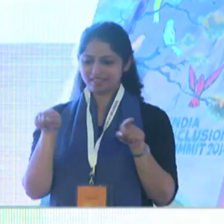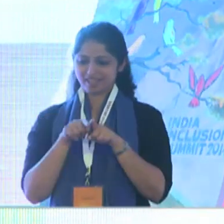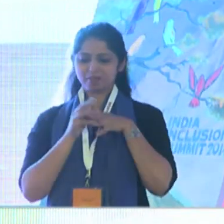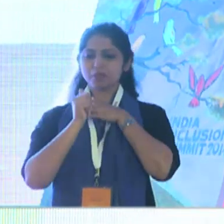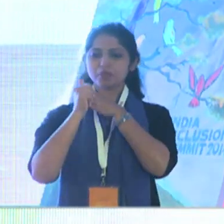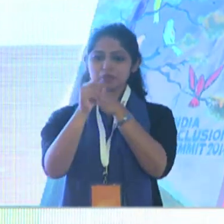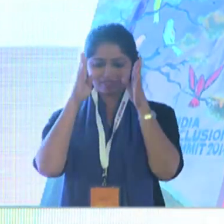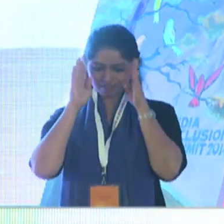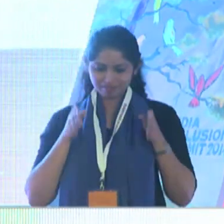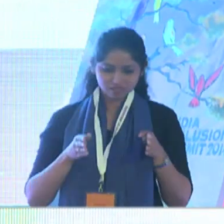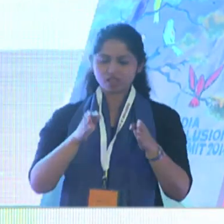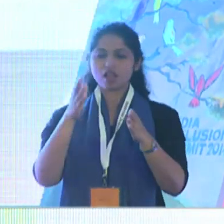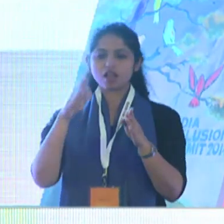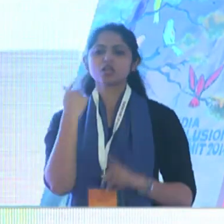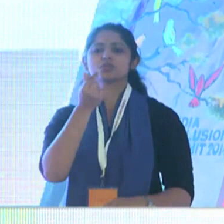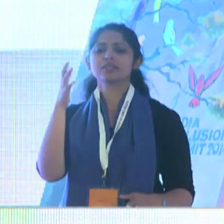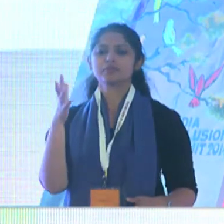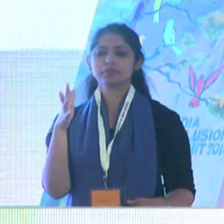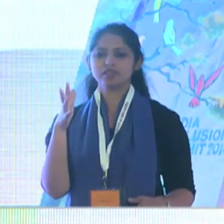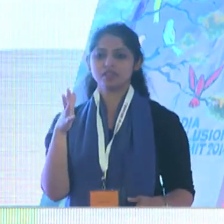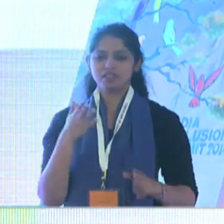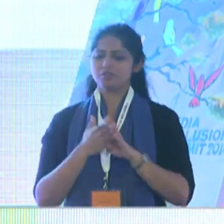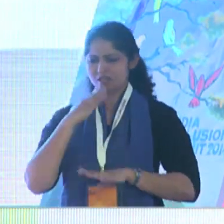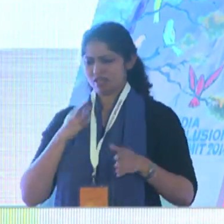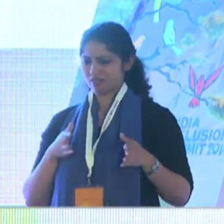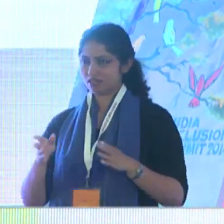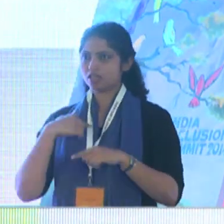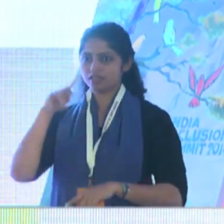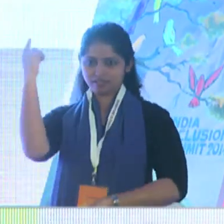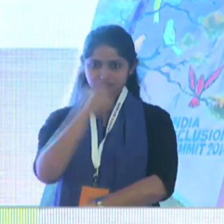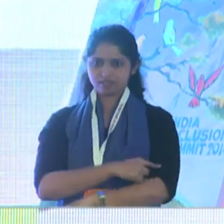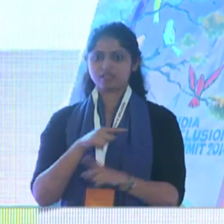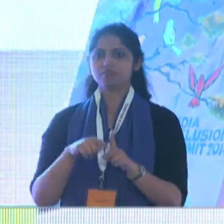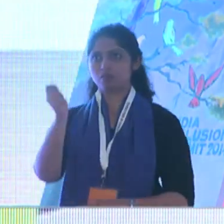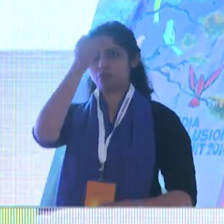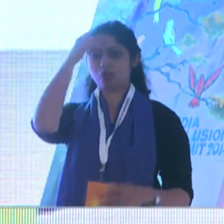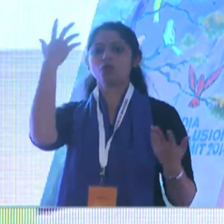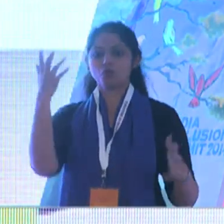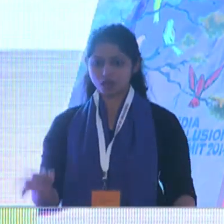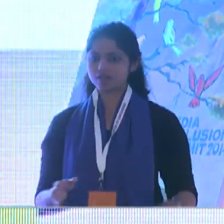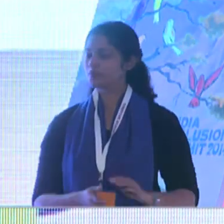I really need to do. And today from this stage,